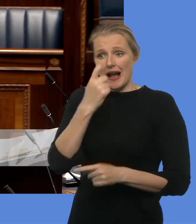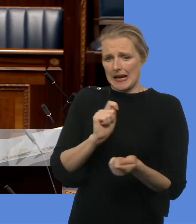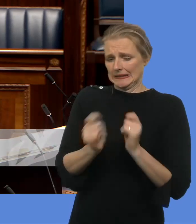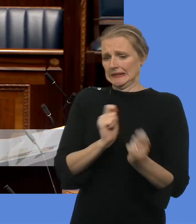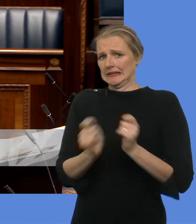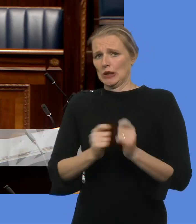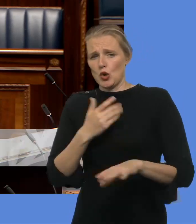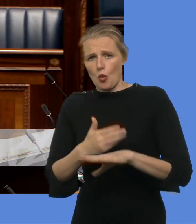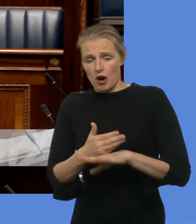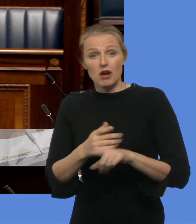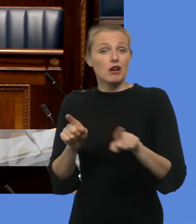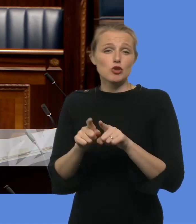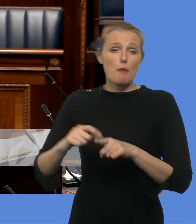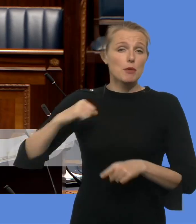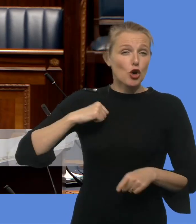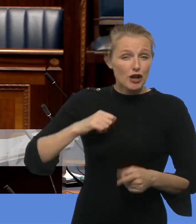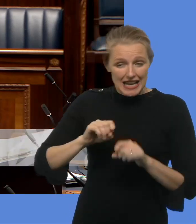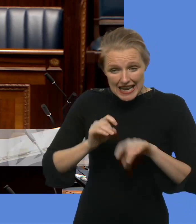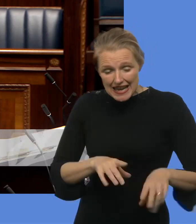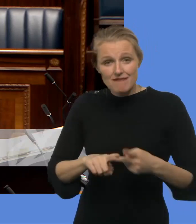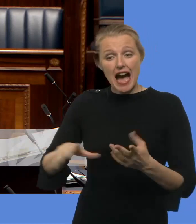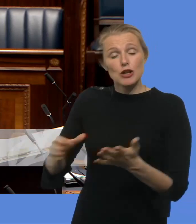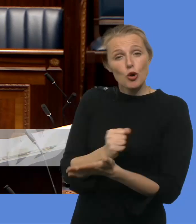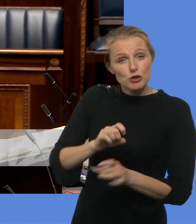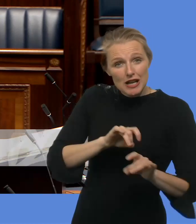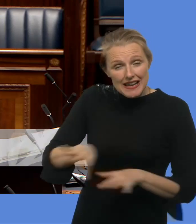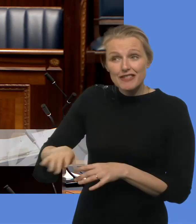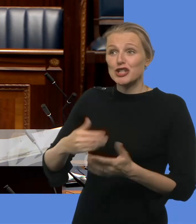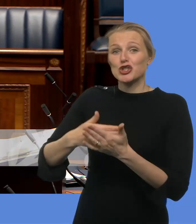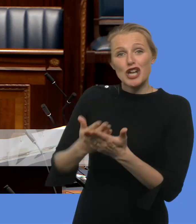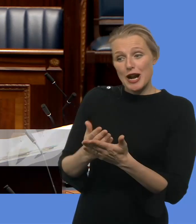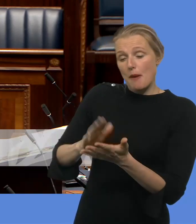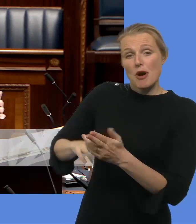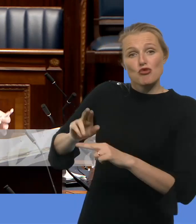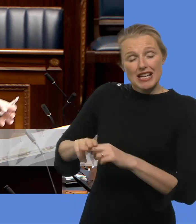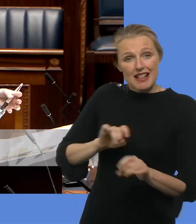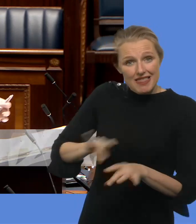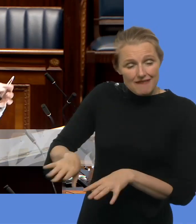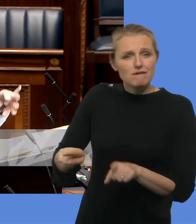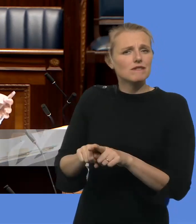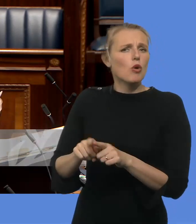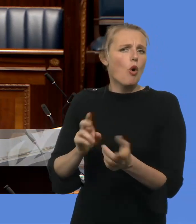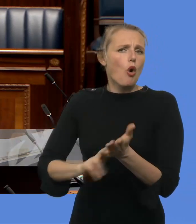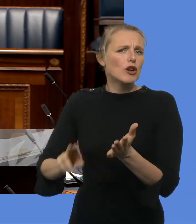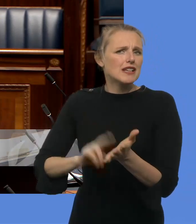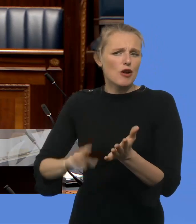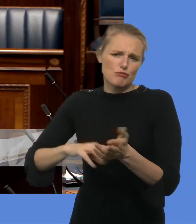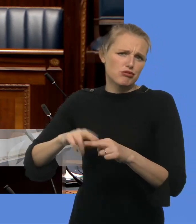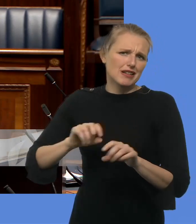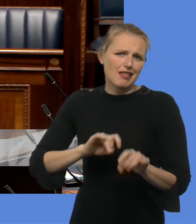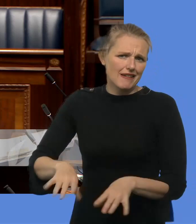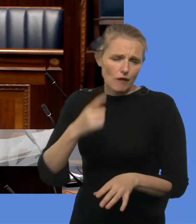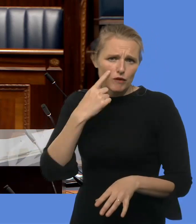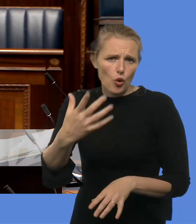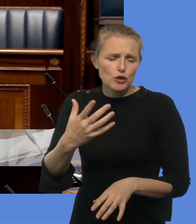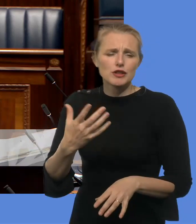leave, adoption leave, maternity leave, shared parental leave, and ordinary parental leave that would be expected as